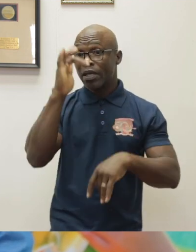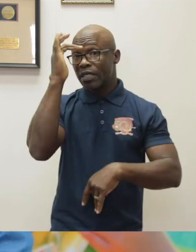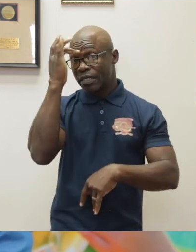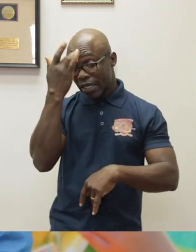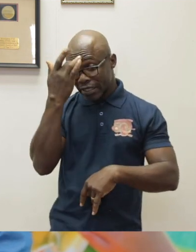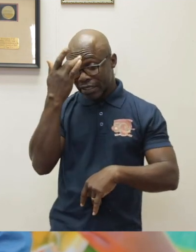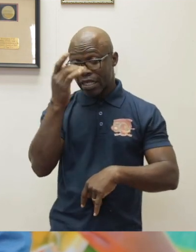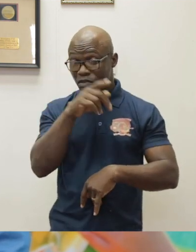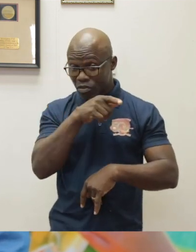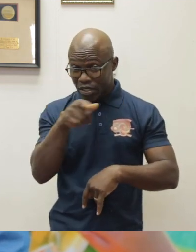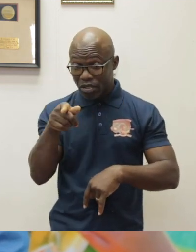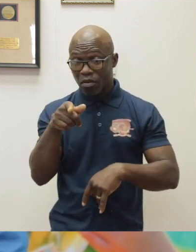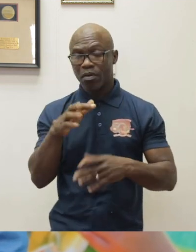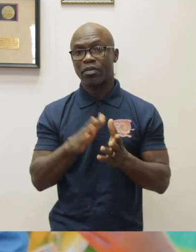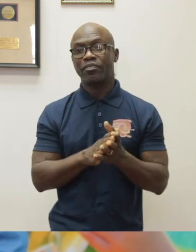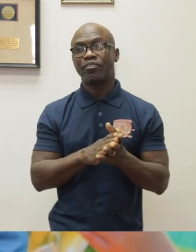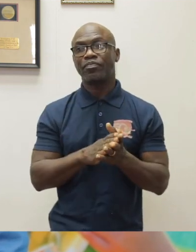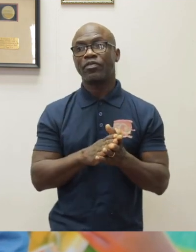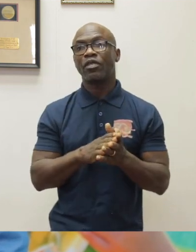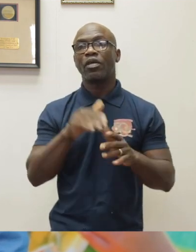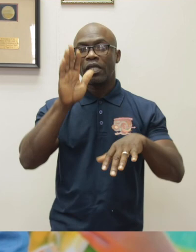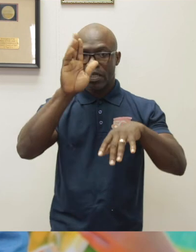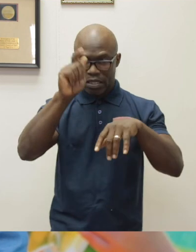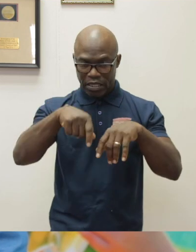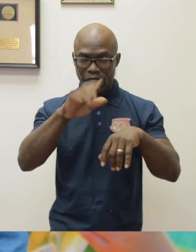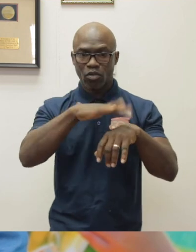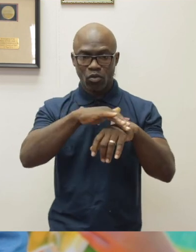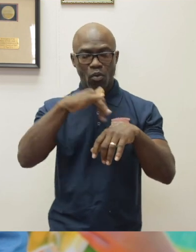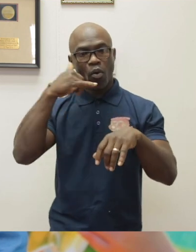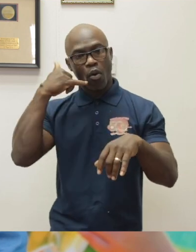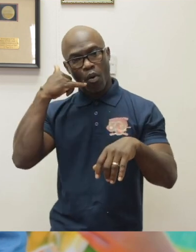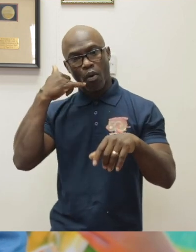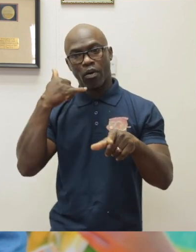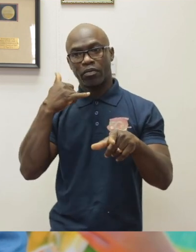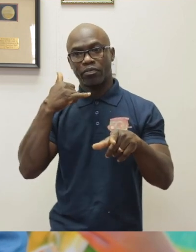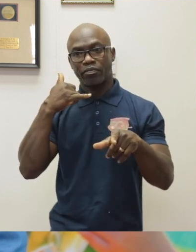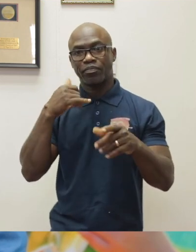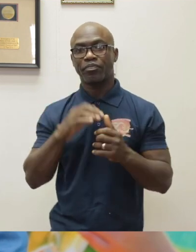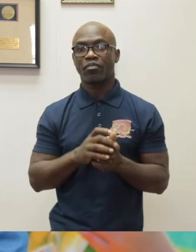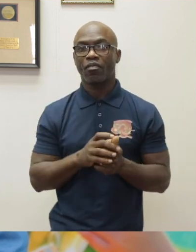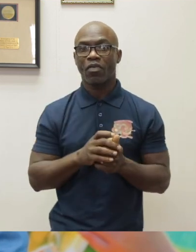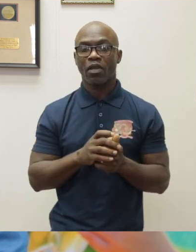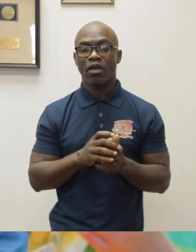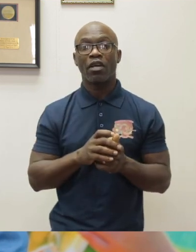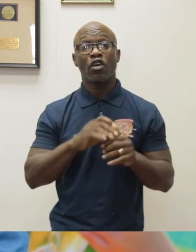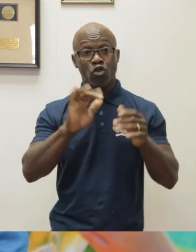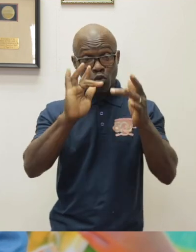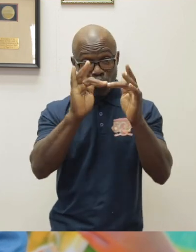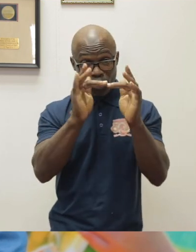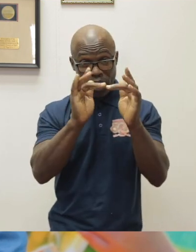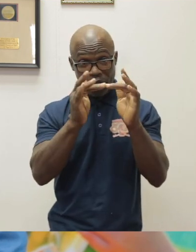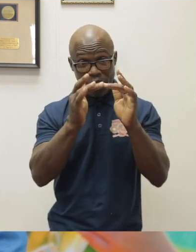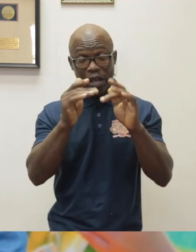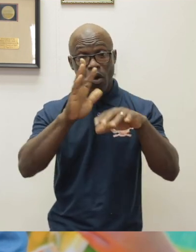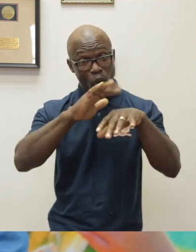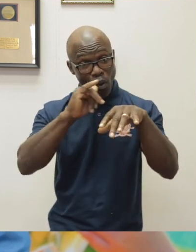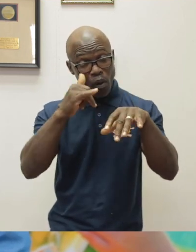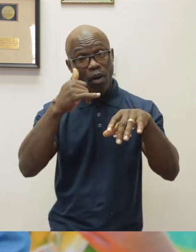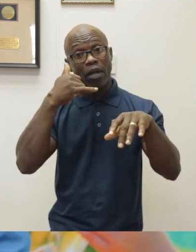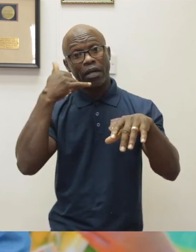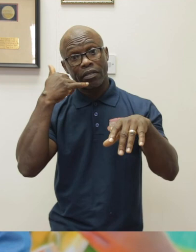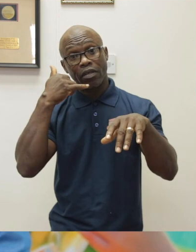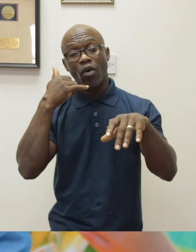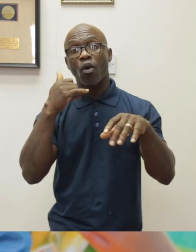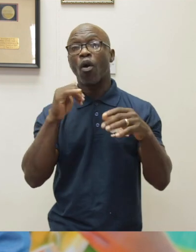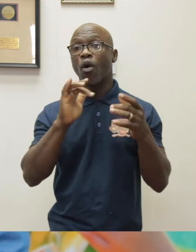medical conditions that I've spoken above, use the app, call the hotline, or